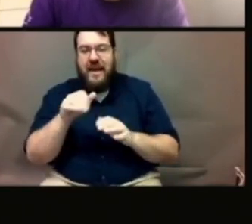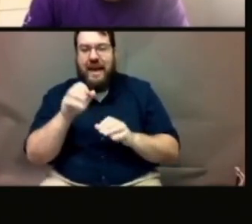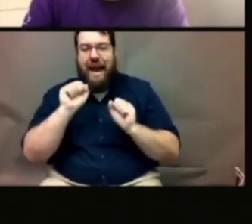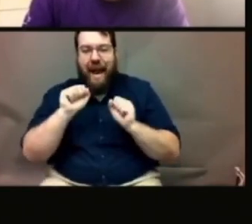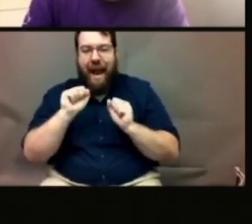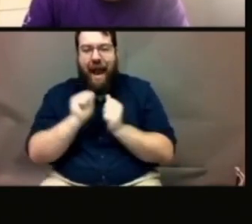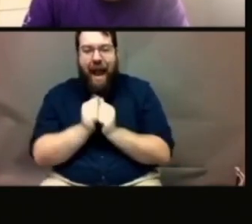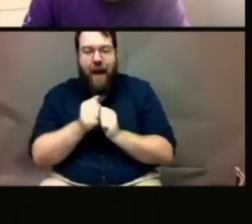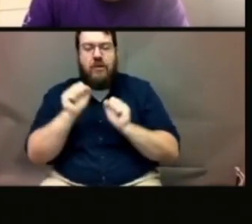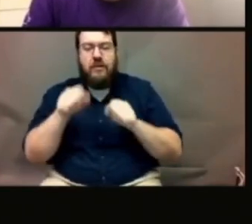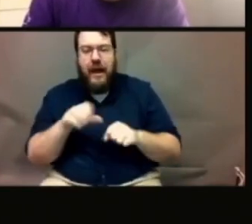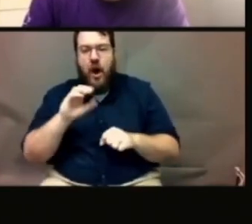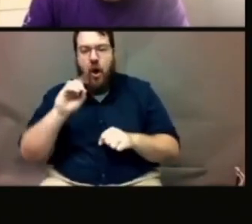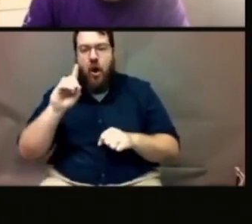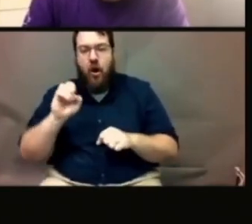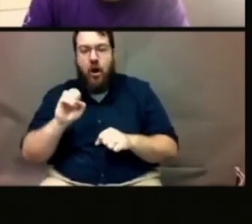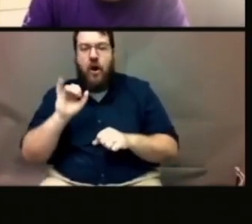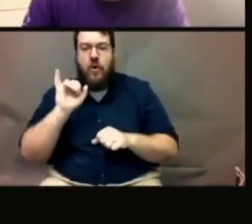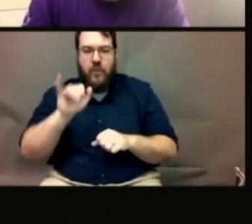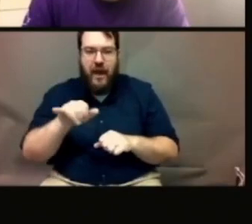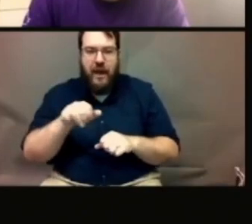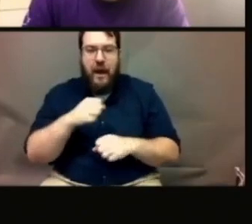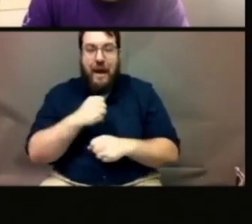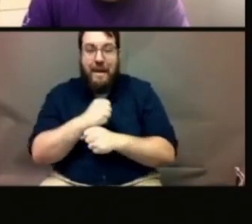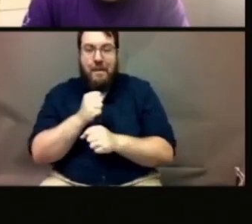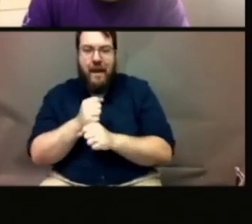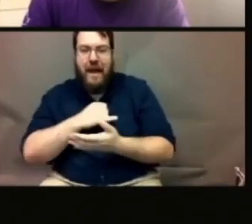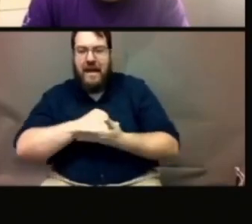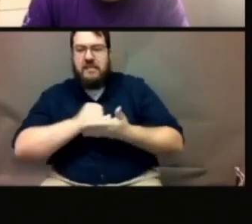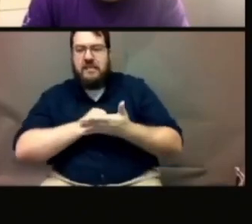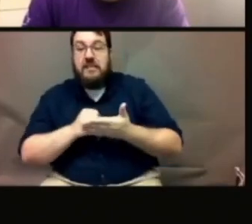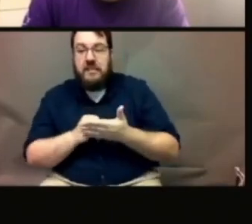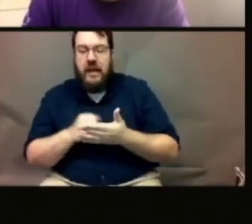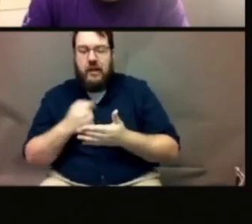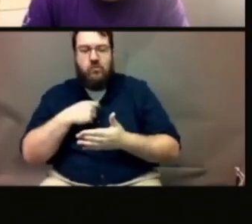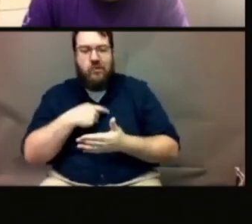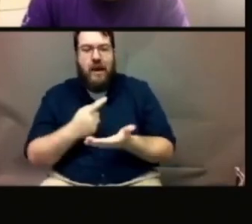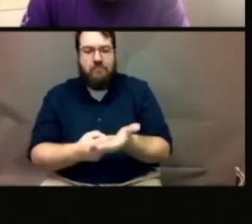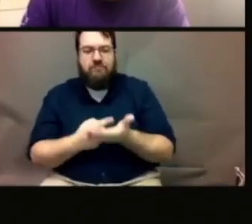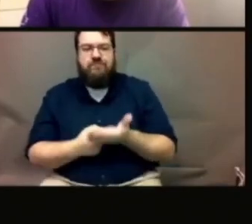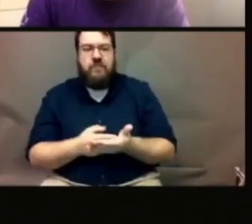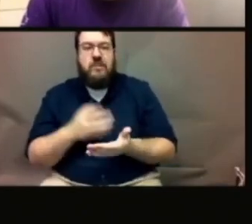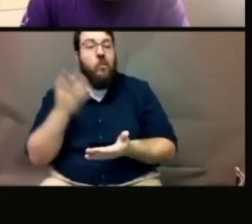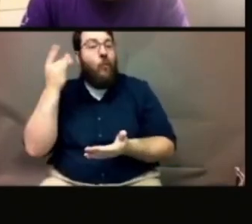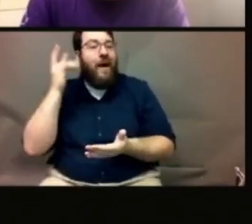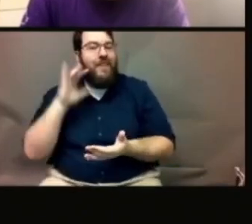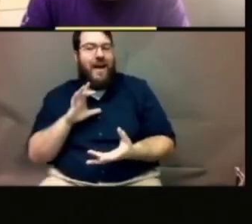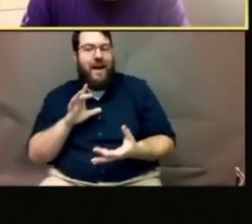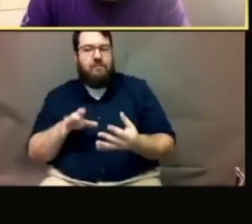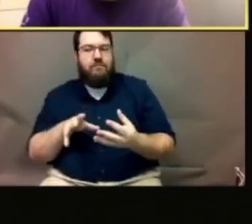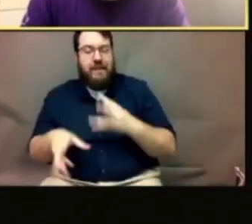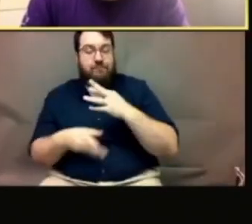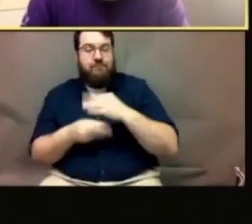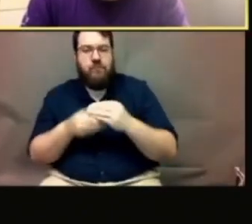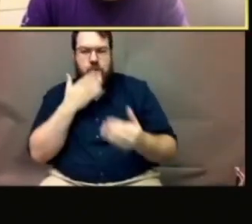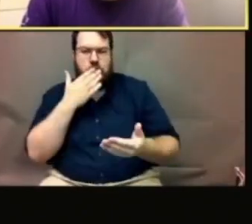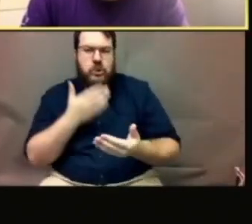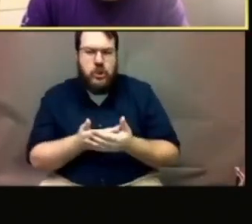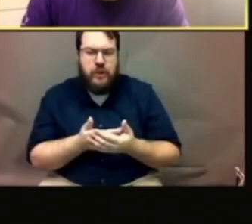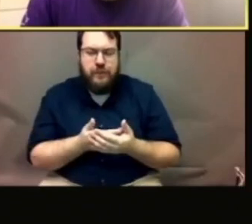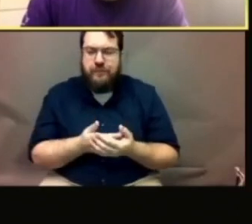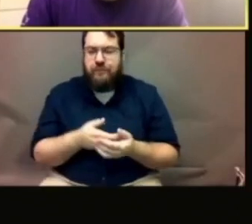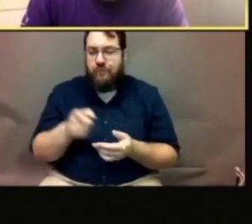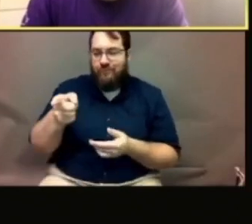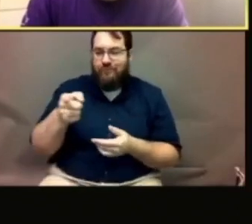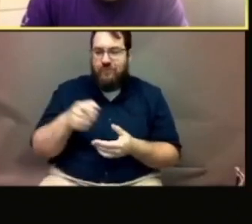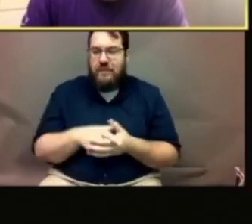we'll show what the extension. We can talk about why we think the extension is good, or why you might use it. So here's this